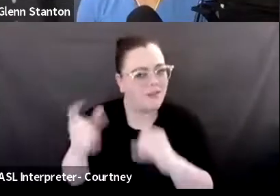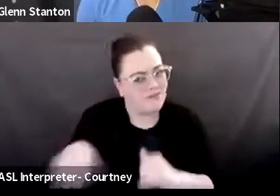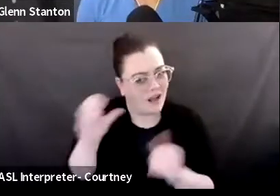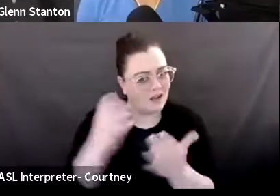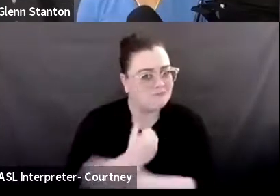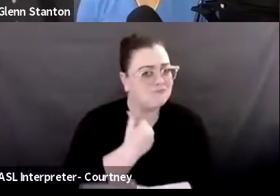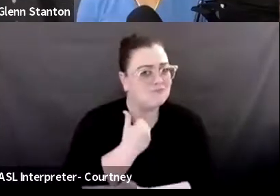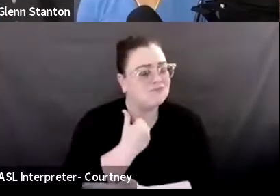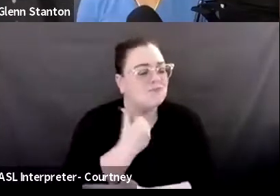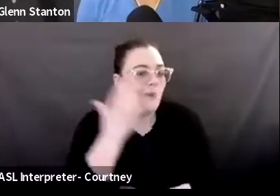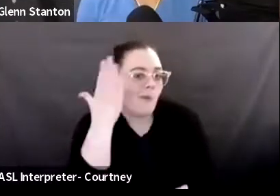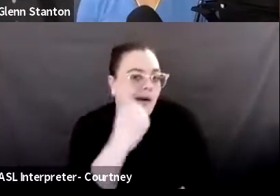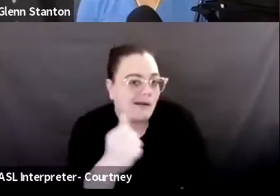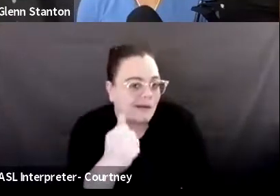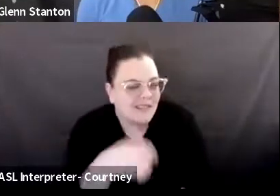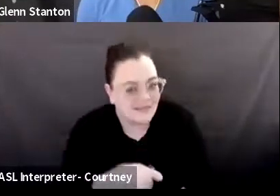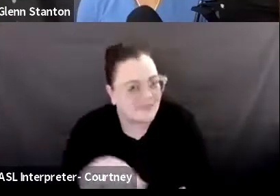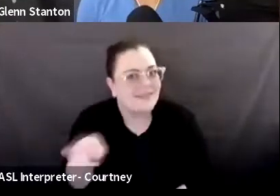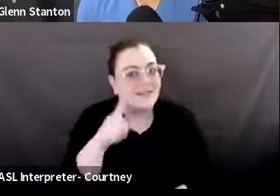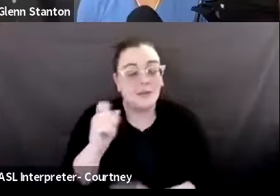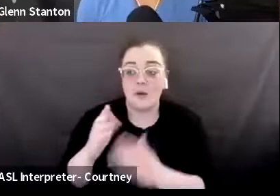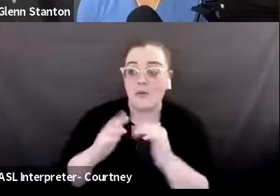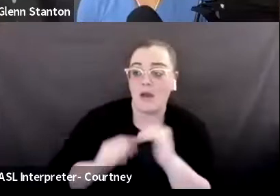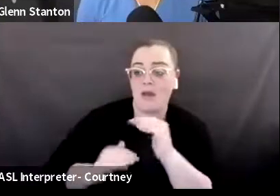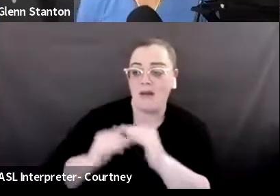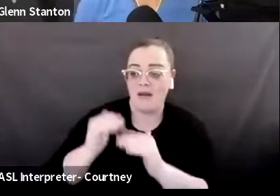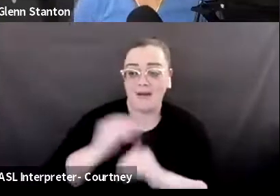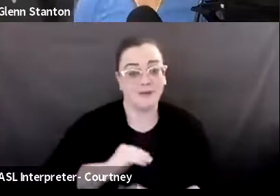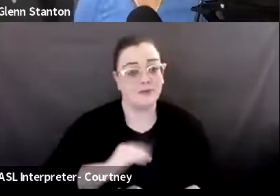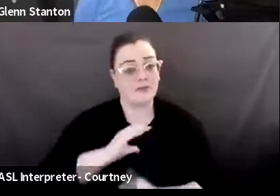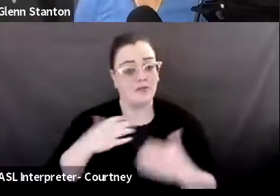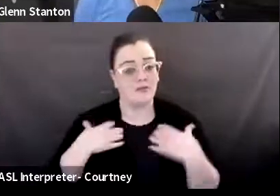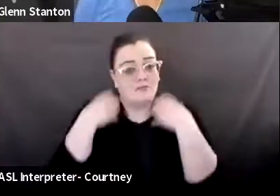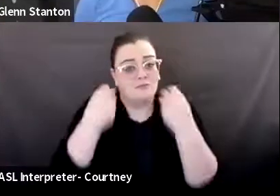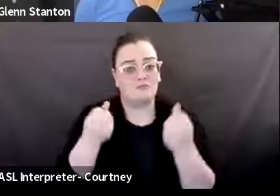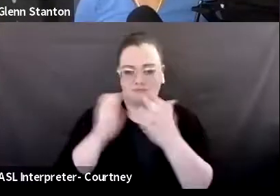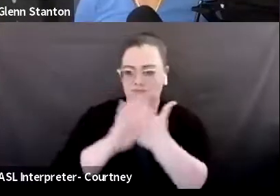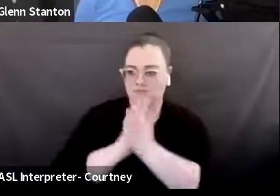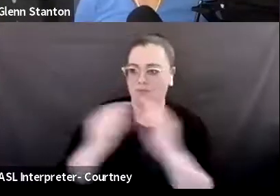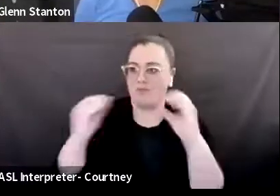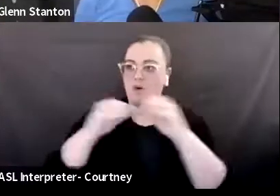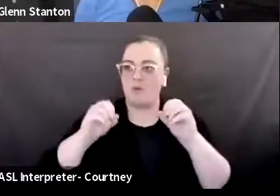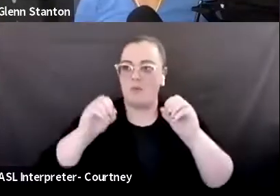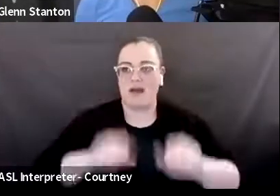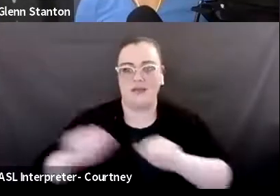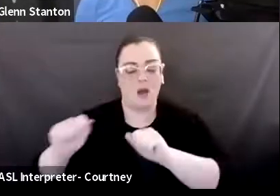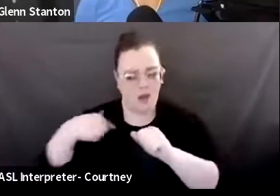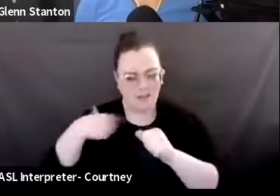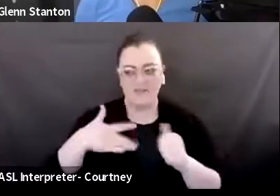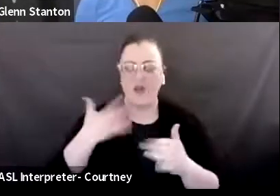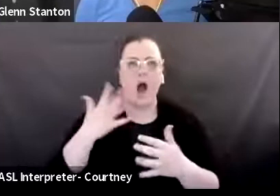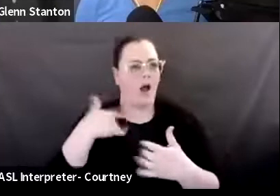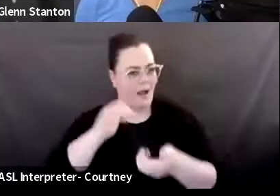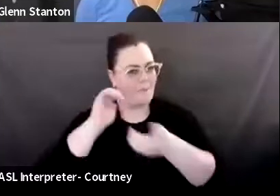that experience because it builds your confidence, and it builds your realm of possibilities. Like, absolutely, I belong here, so that you can